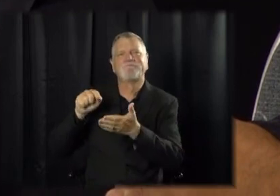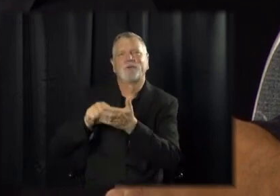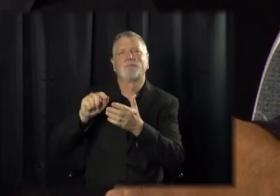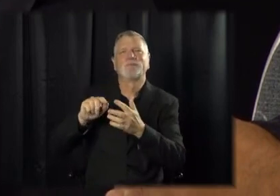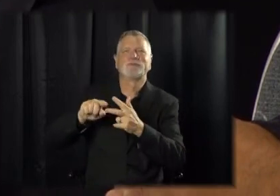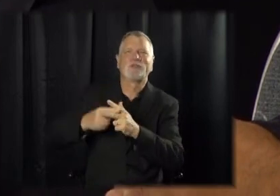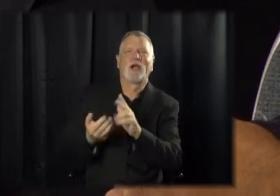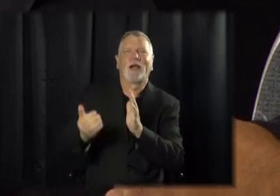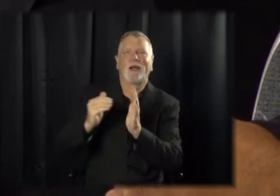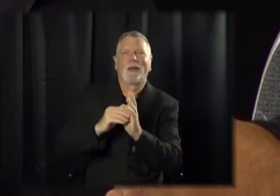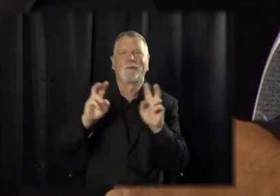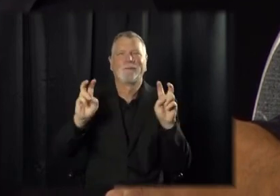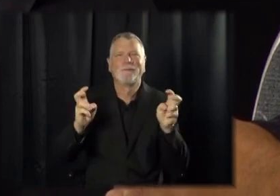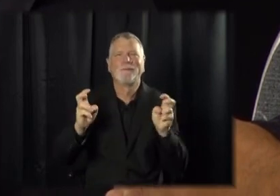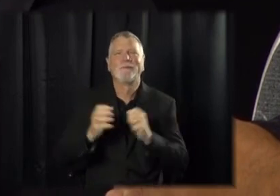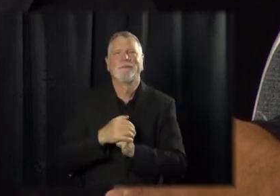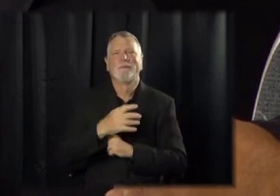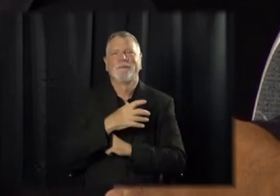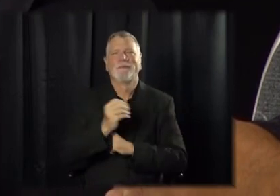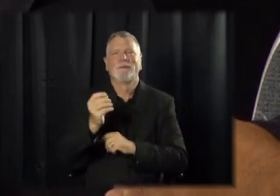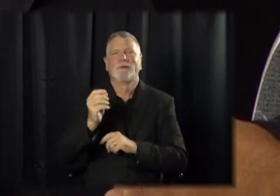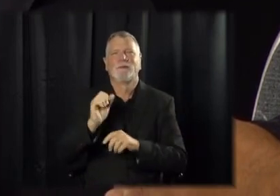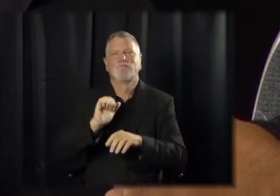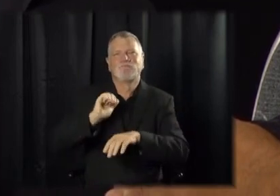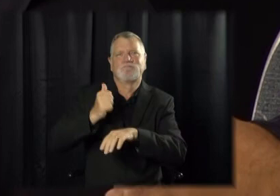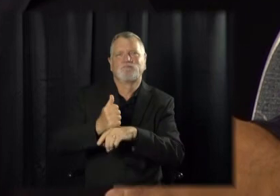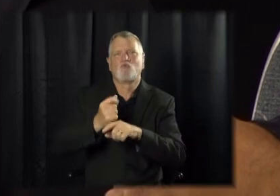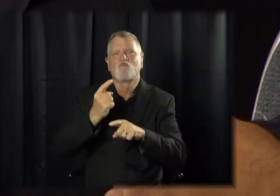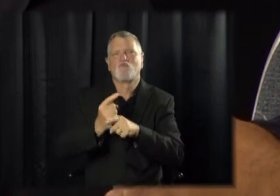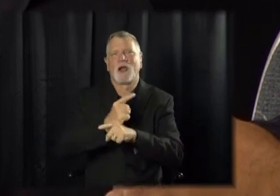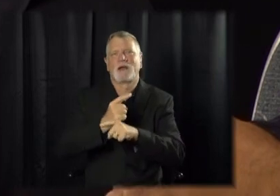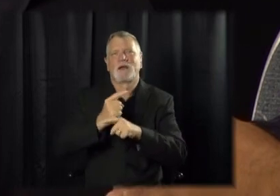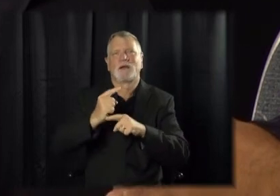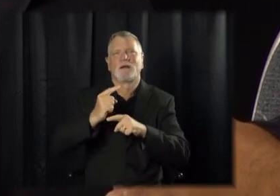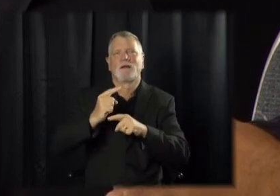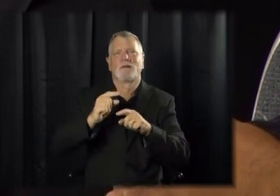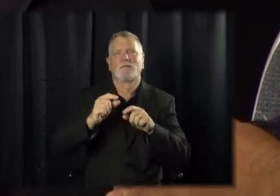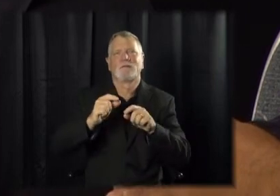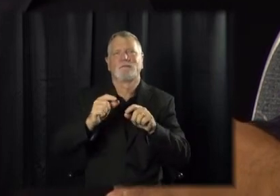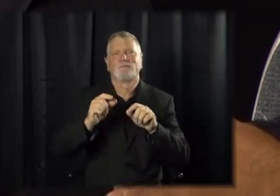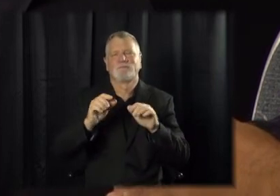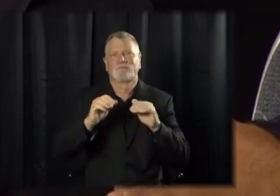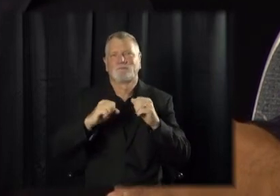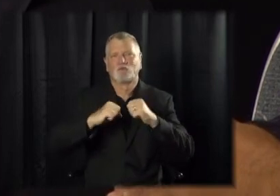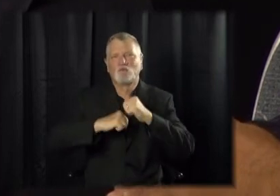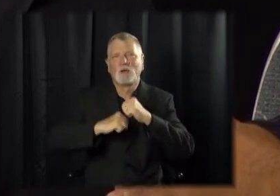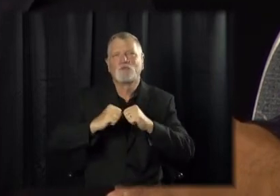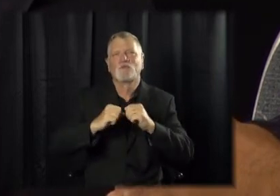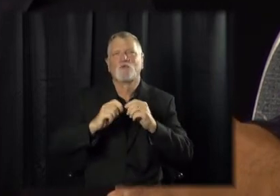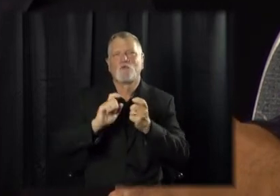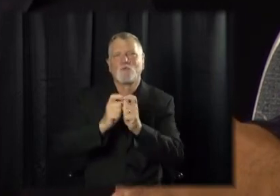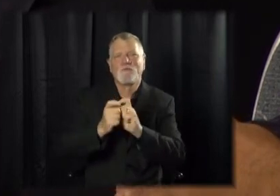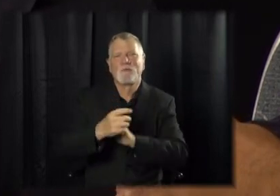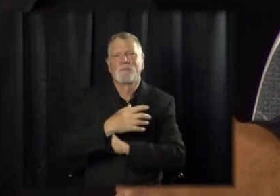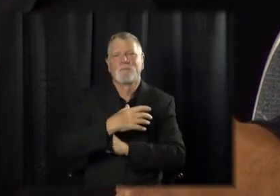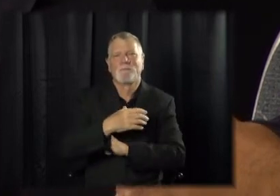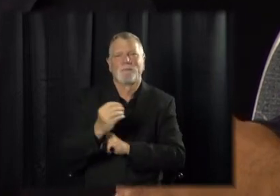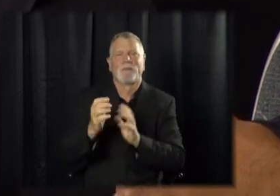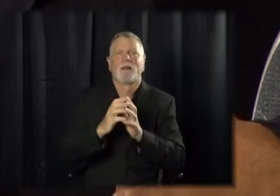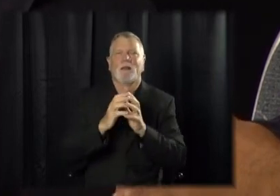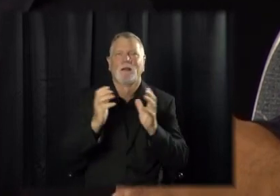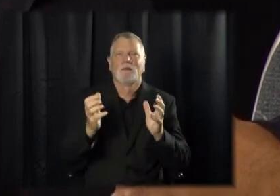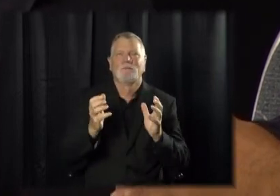got to make sure that you're laying the right framework. And through these fiscal plans, I know there are a lot of structural reforms. I know that there are a lot